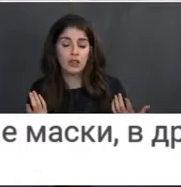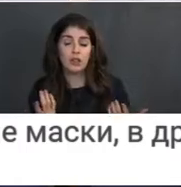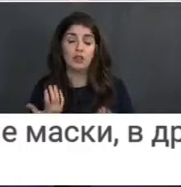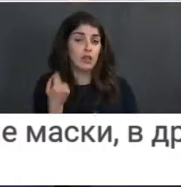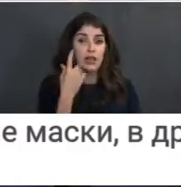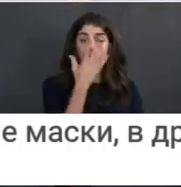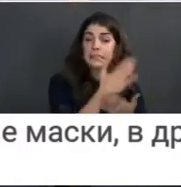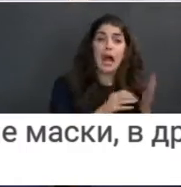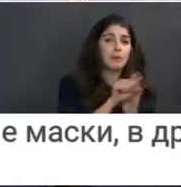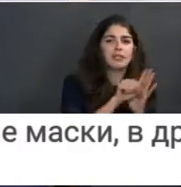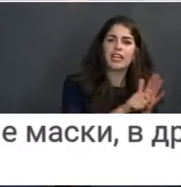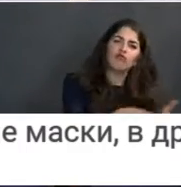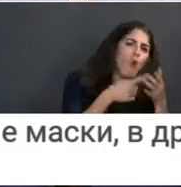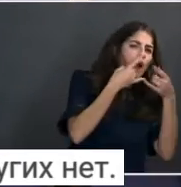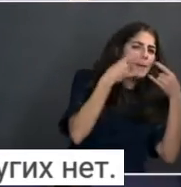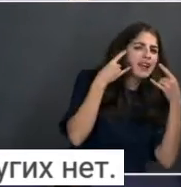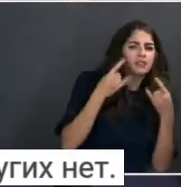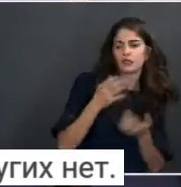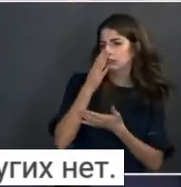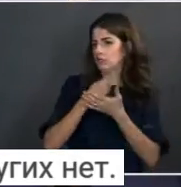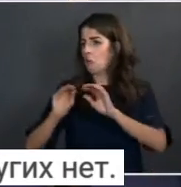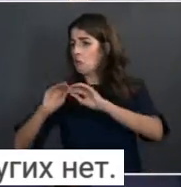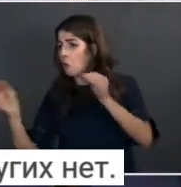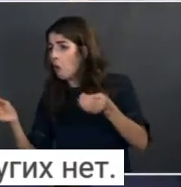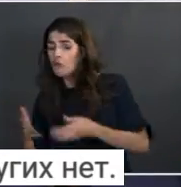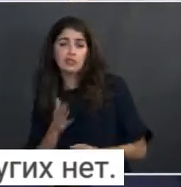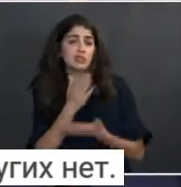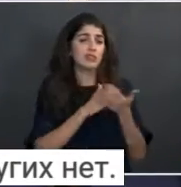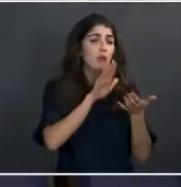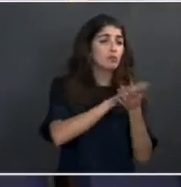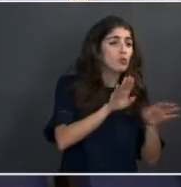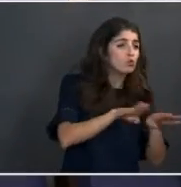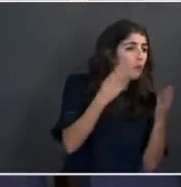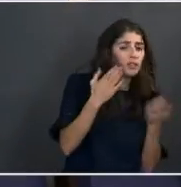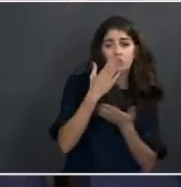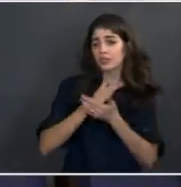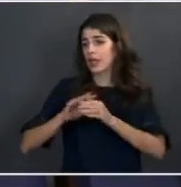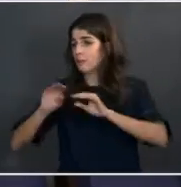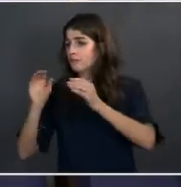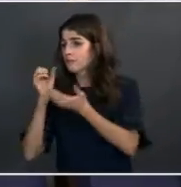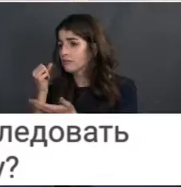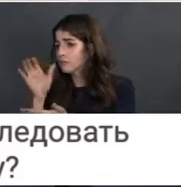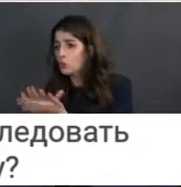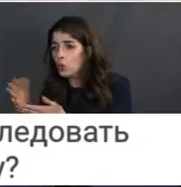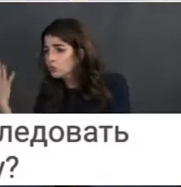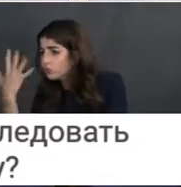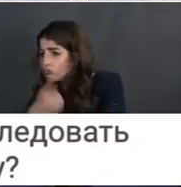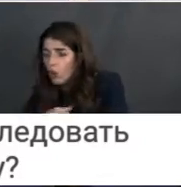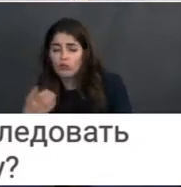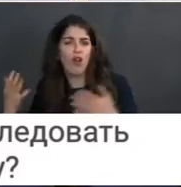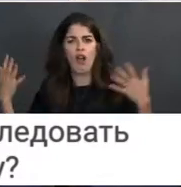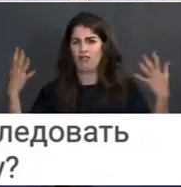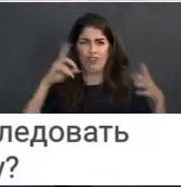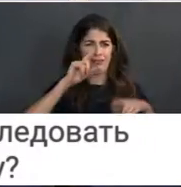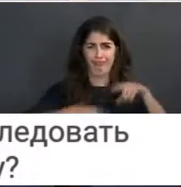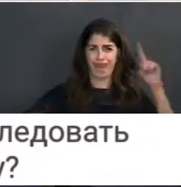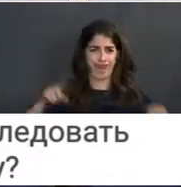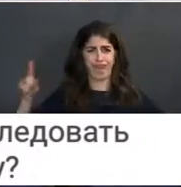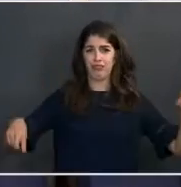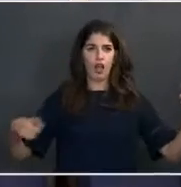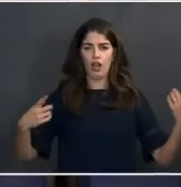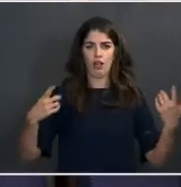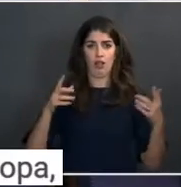states have mask mandates, others have indoor dining open, others have schools open, others don't. What guidance should the American people